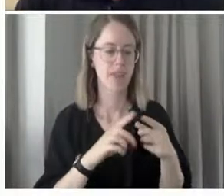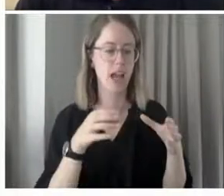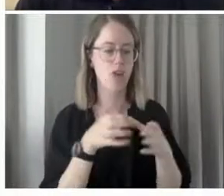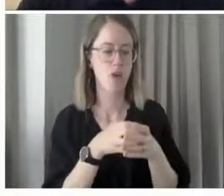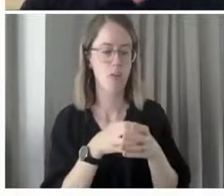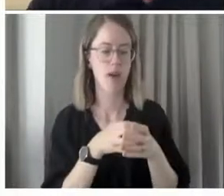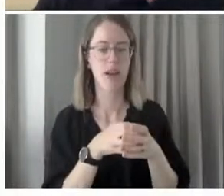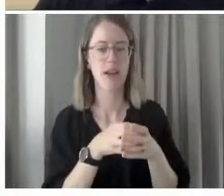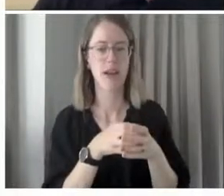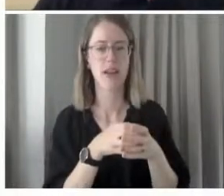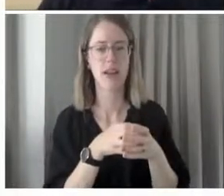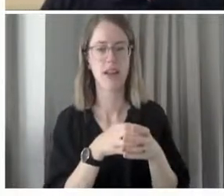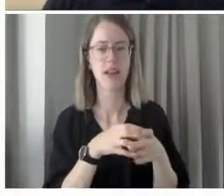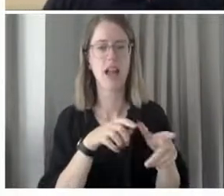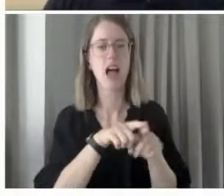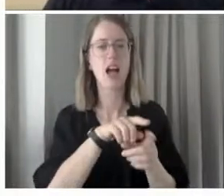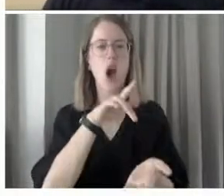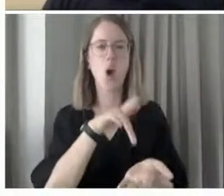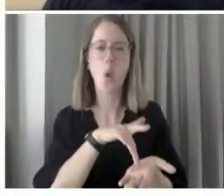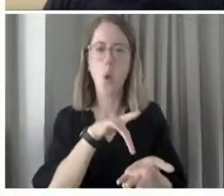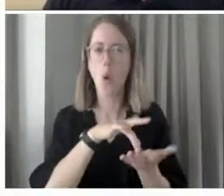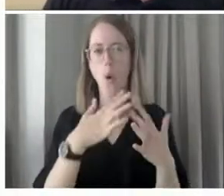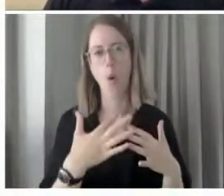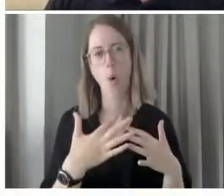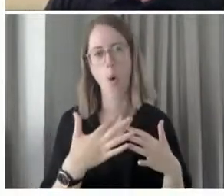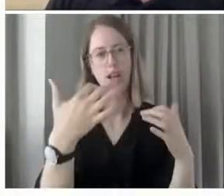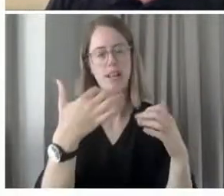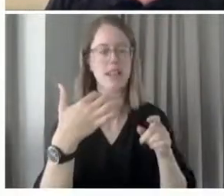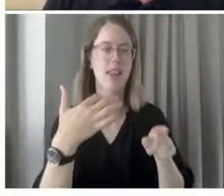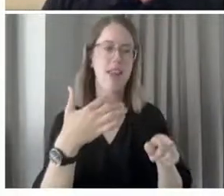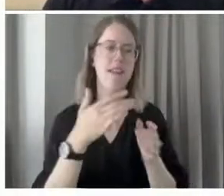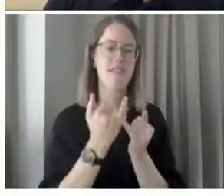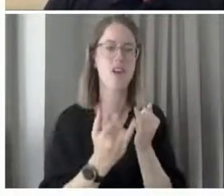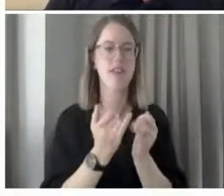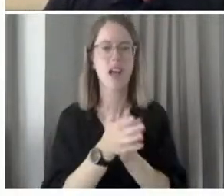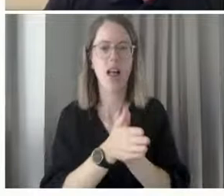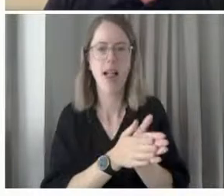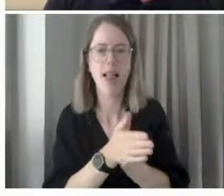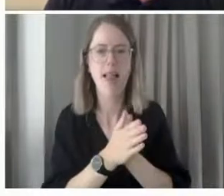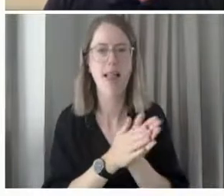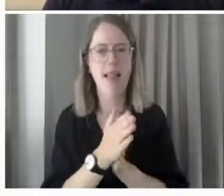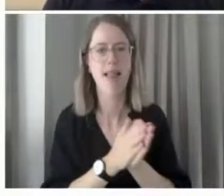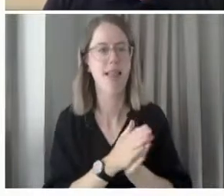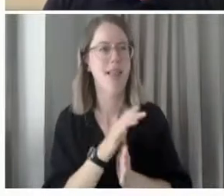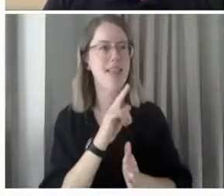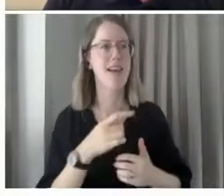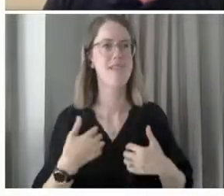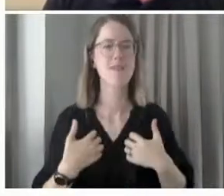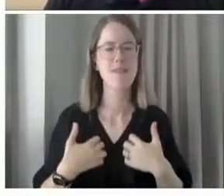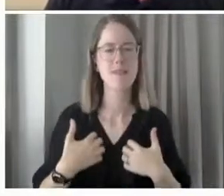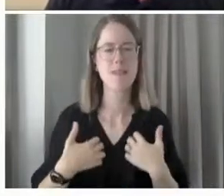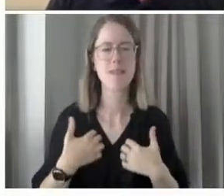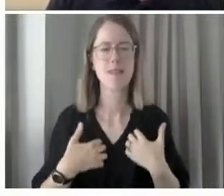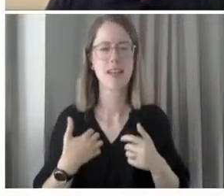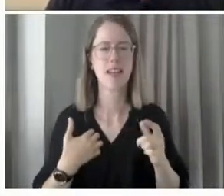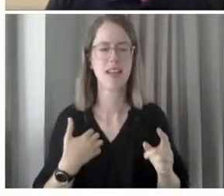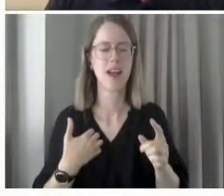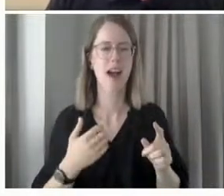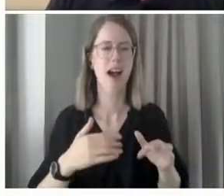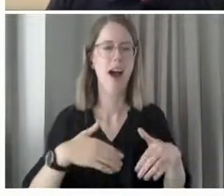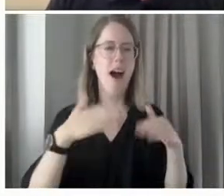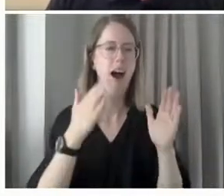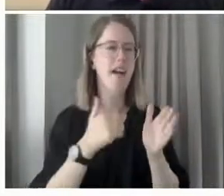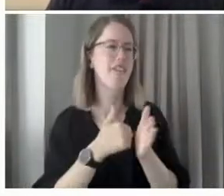look like our core audience, don't they? You know, they're super enthusiastic. They are avid, they are high frequency,